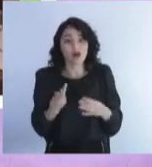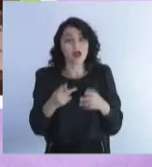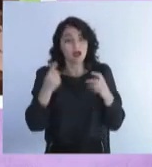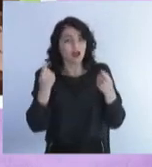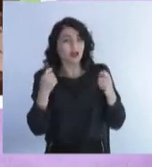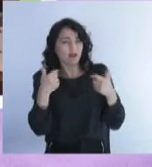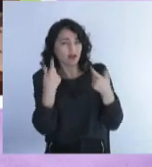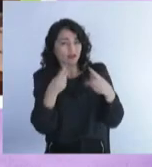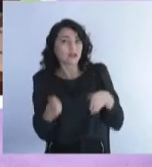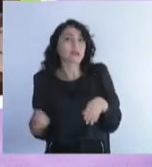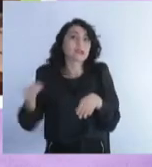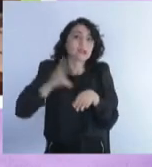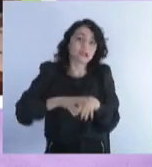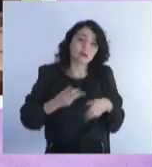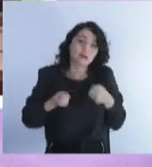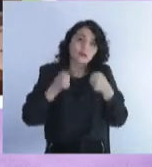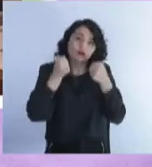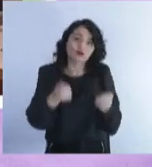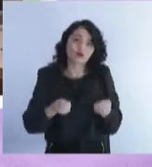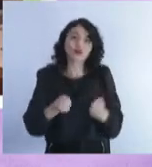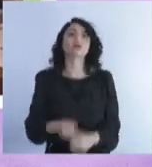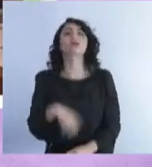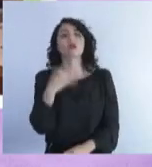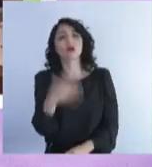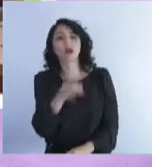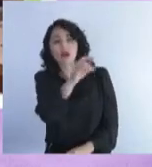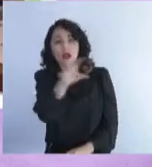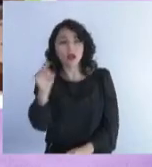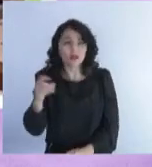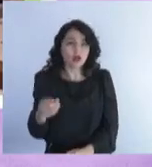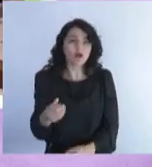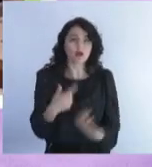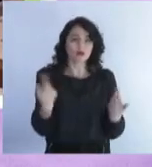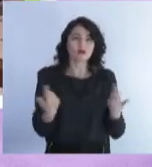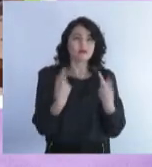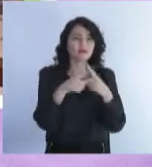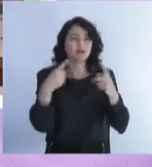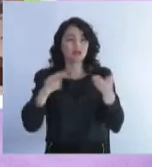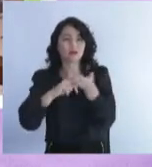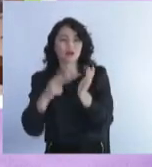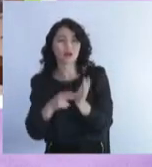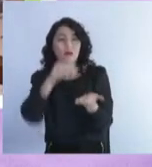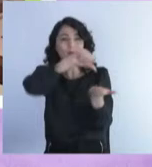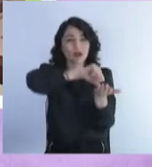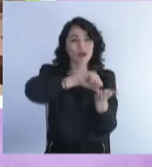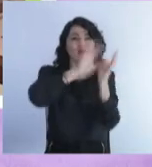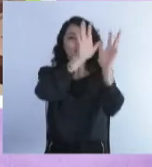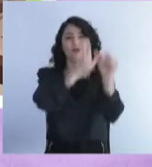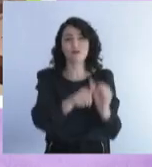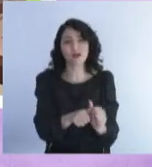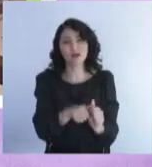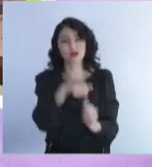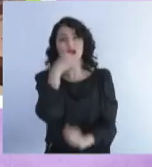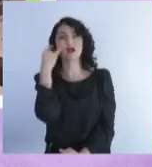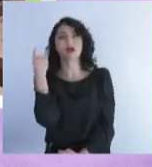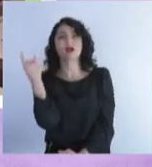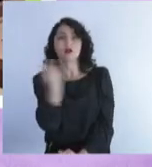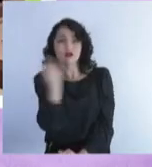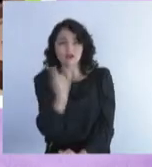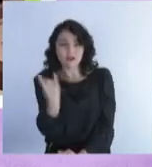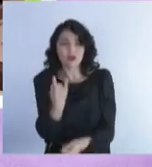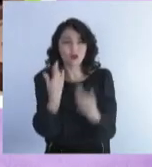them, which have become essential now for every company, country, family, university,